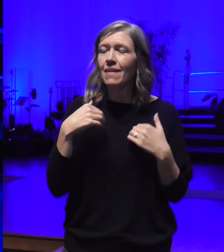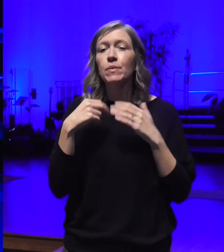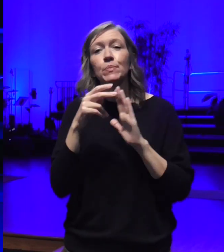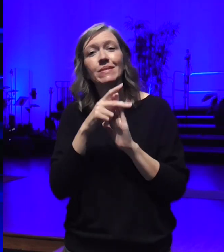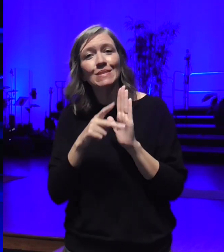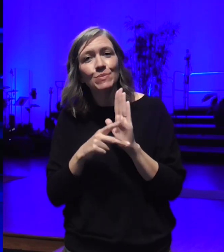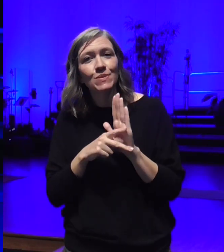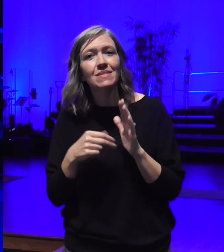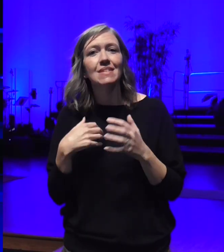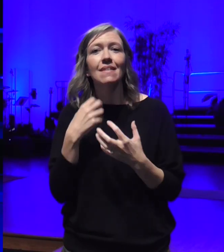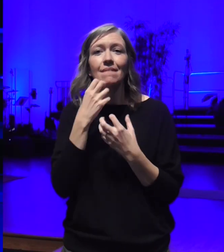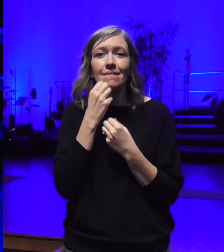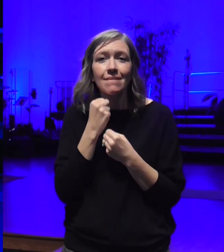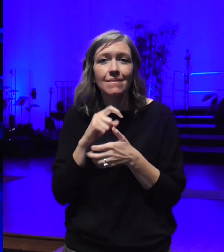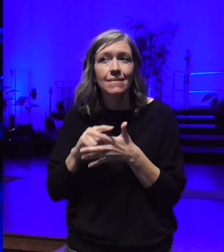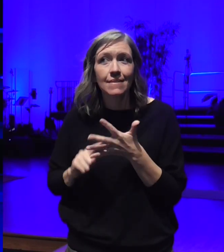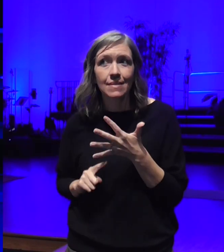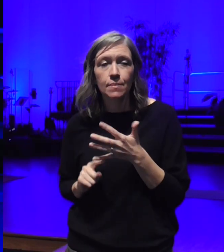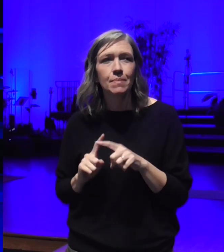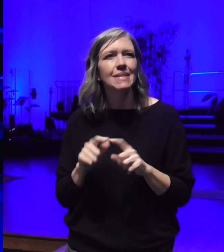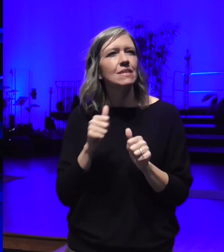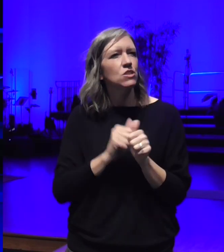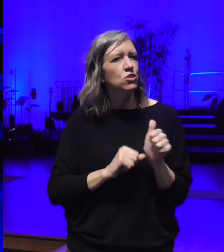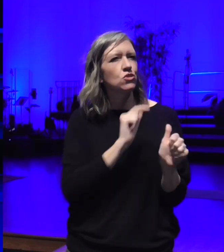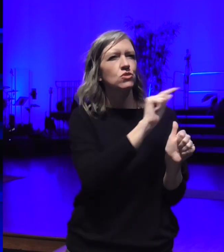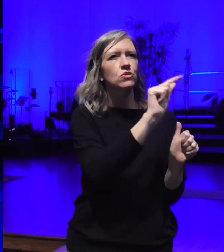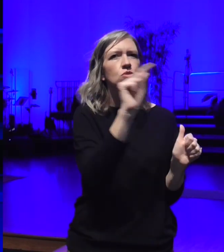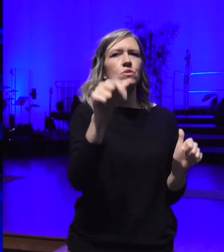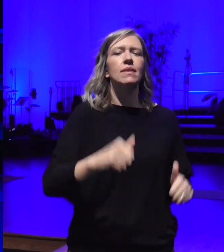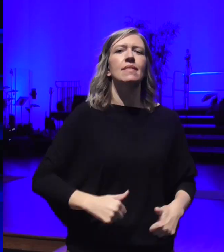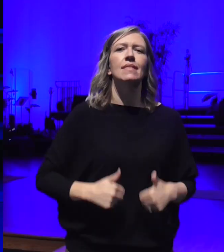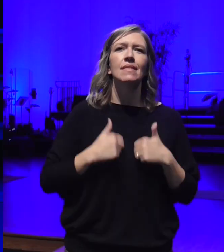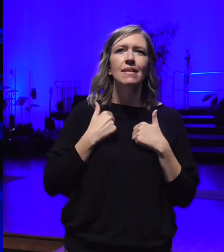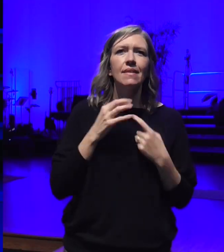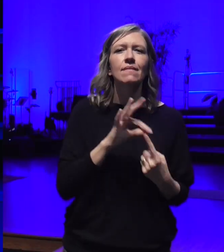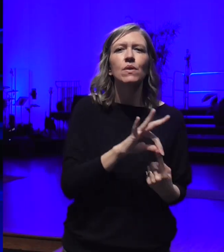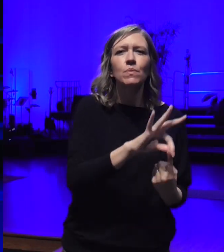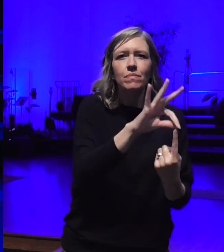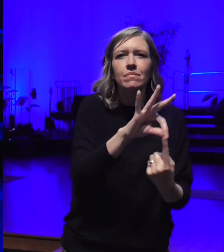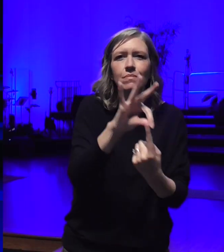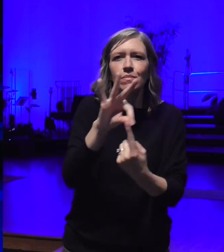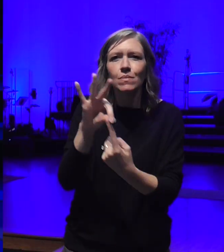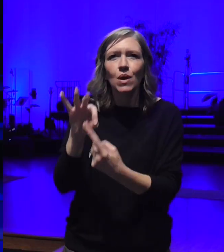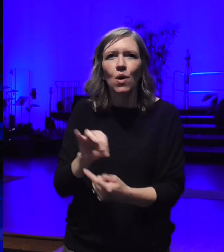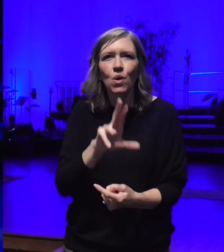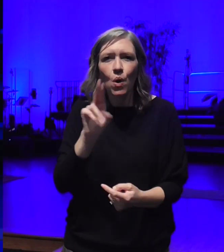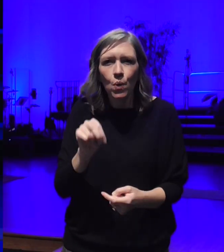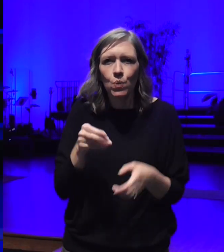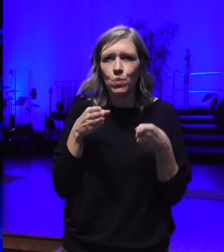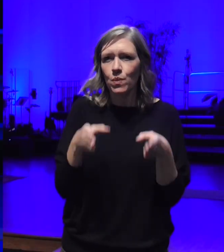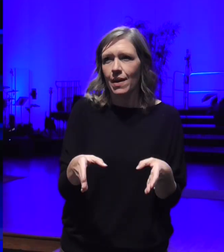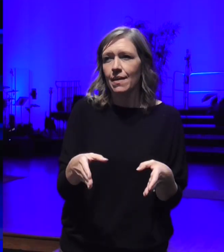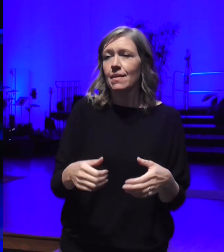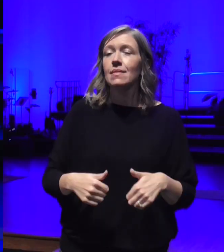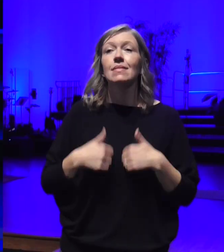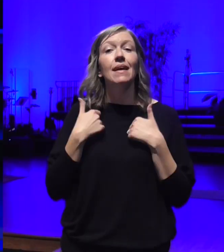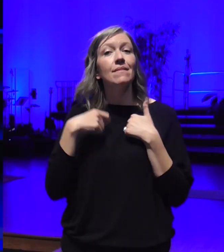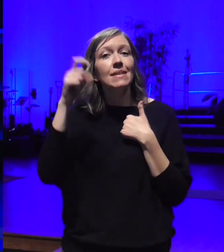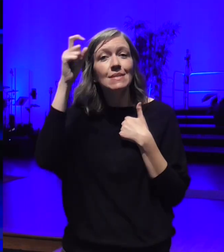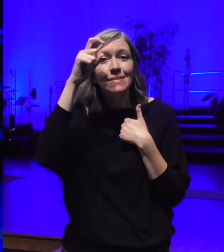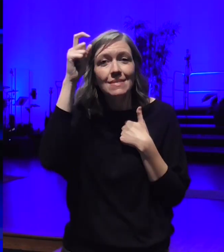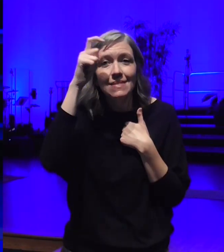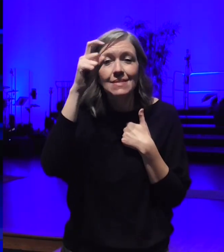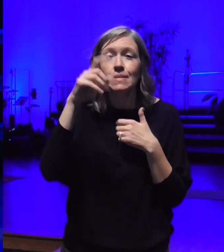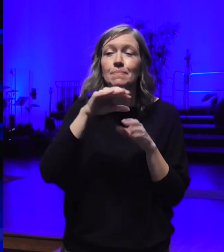live the great questions in our own way with trust and faith that life has wisdom and magic in